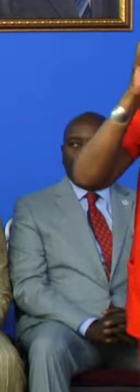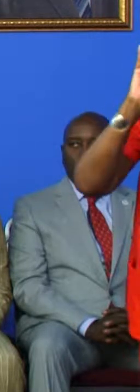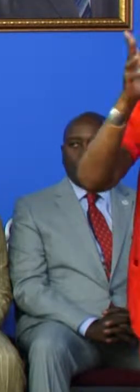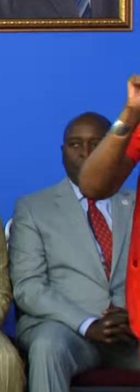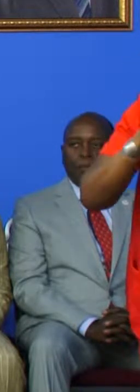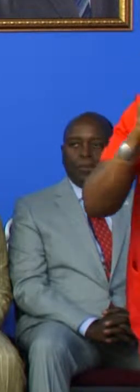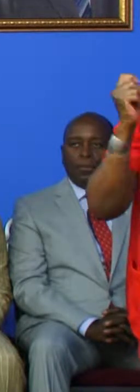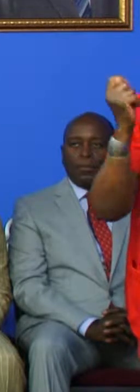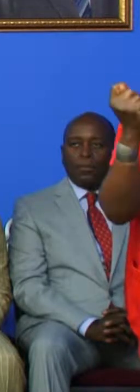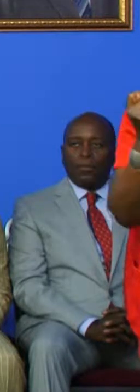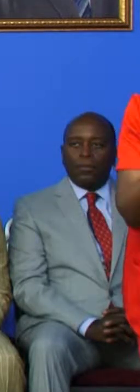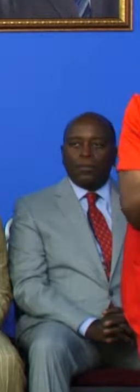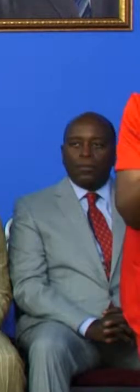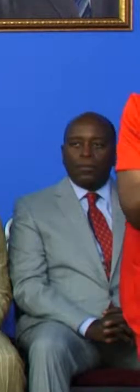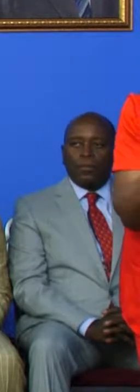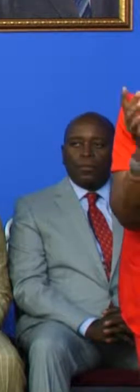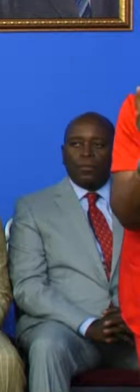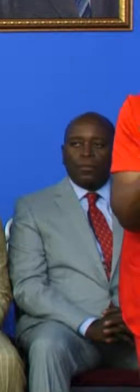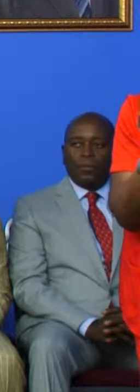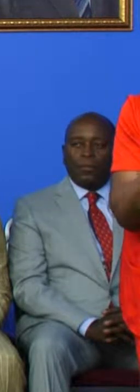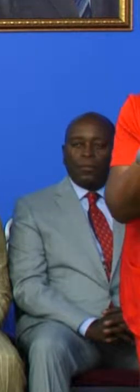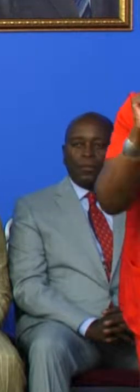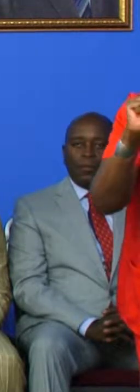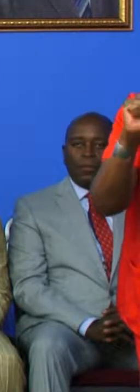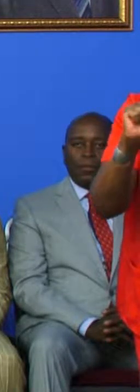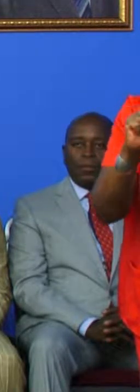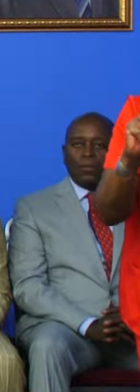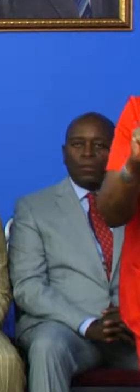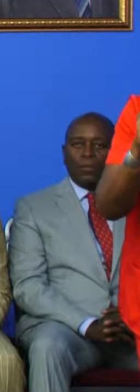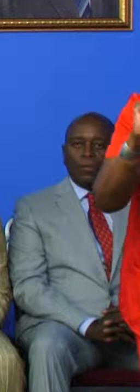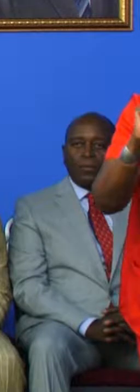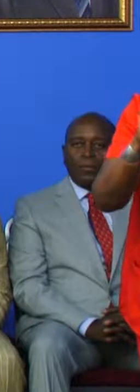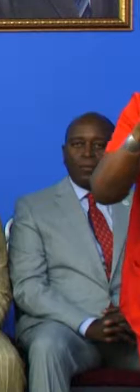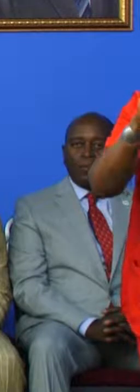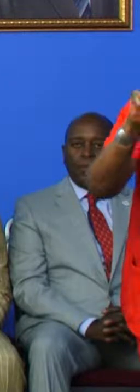contact Stan Mallory at